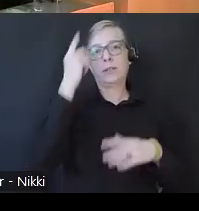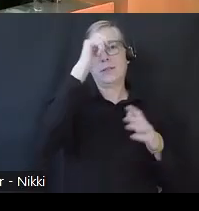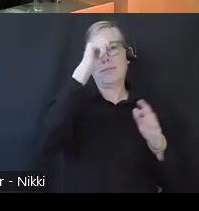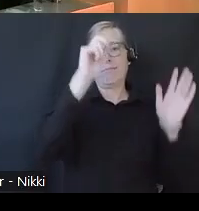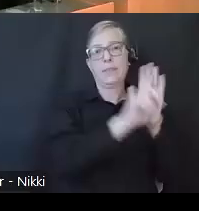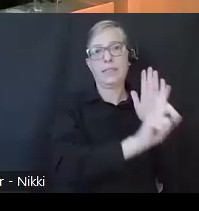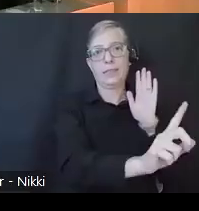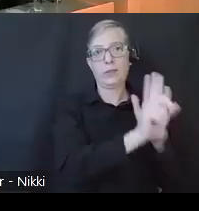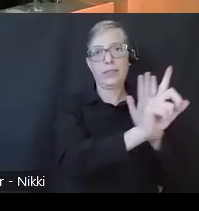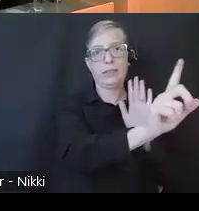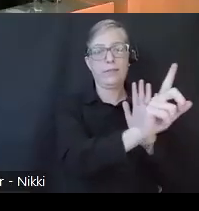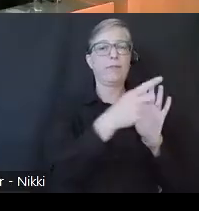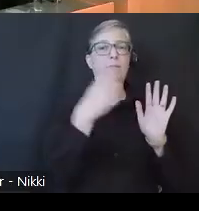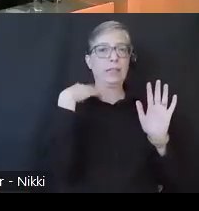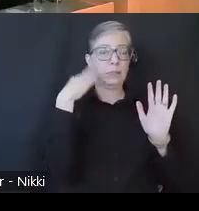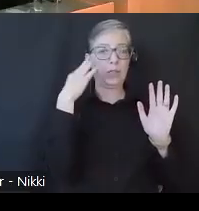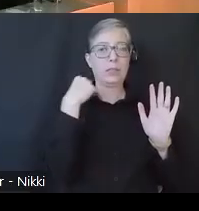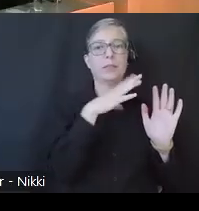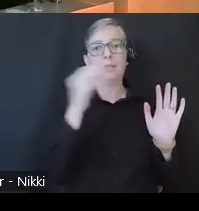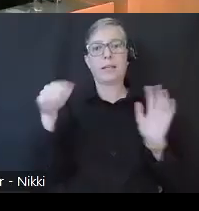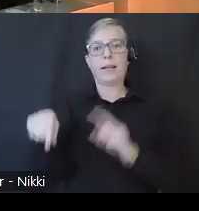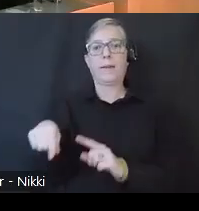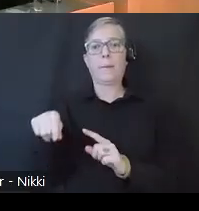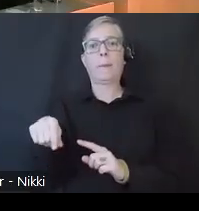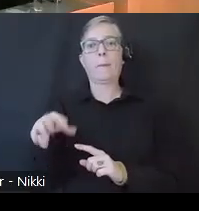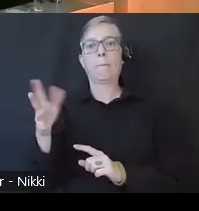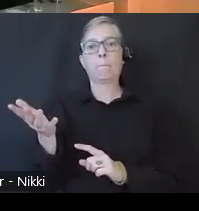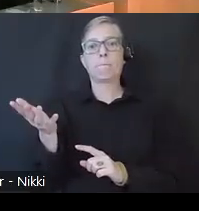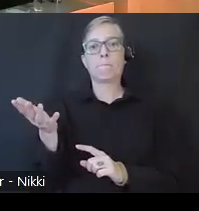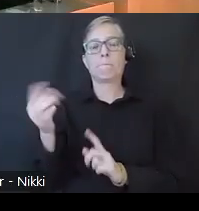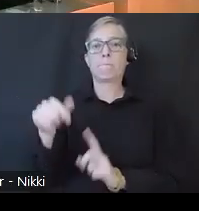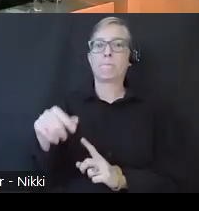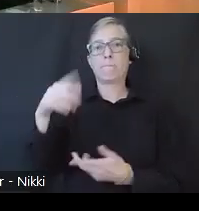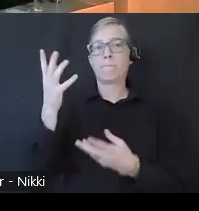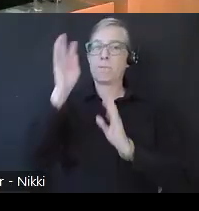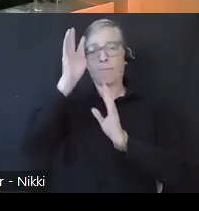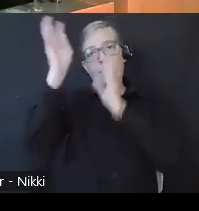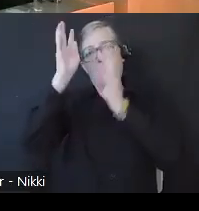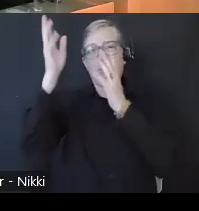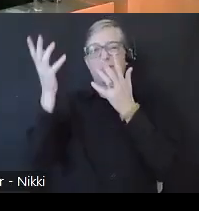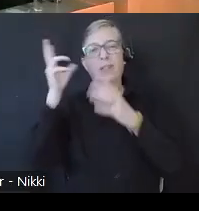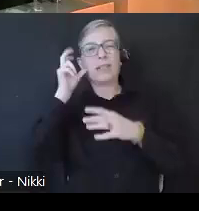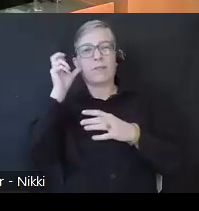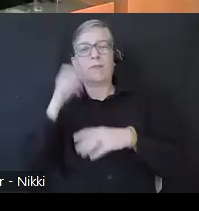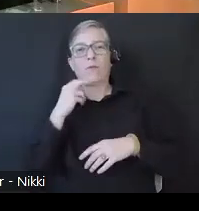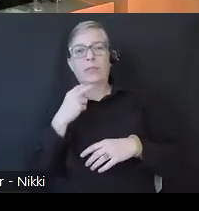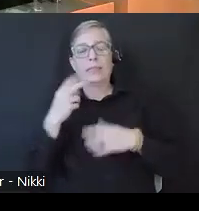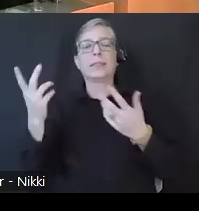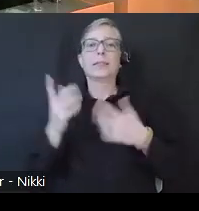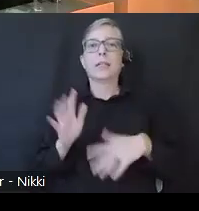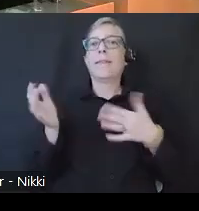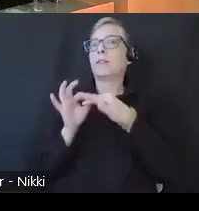that link in his book. We don't assess formally dissociative experiences,